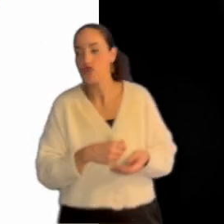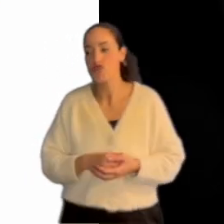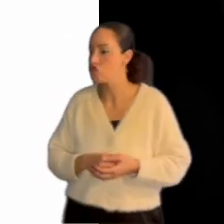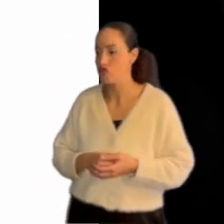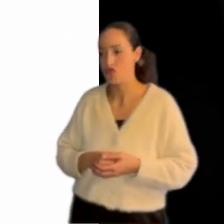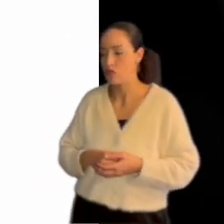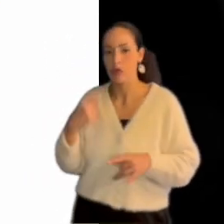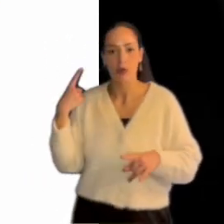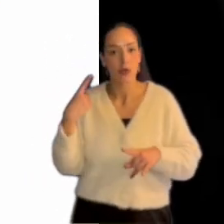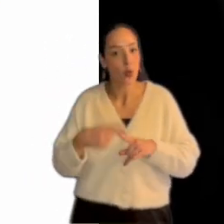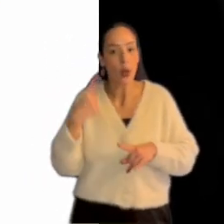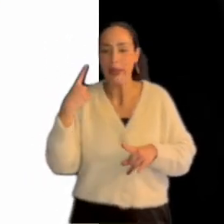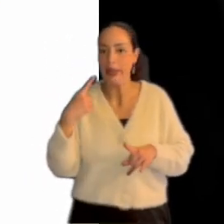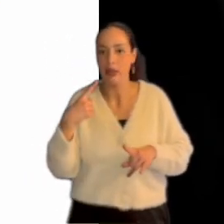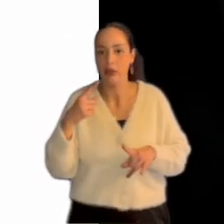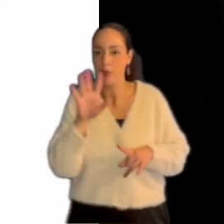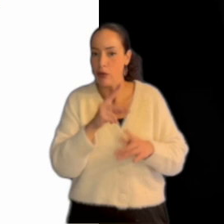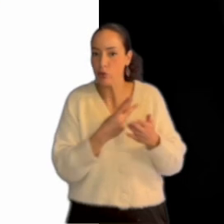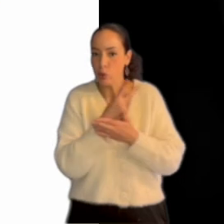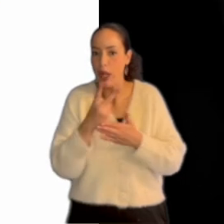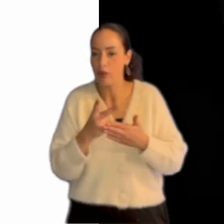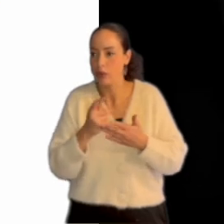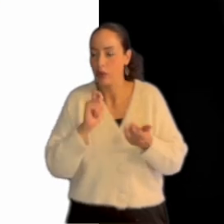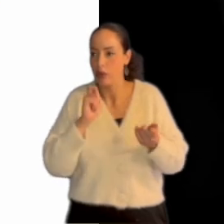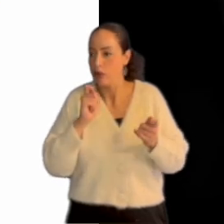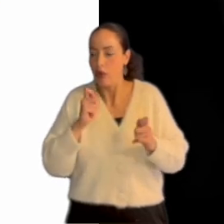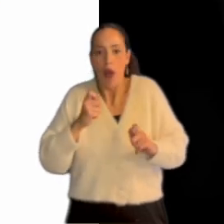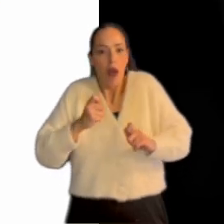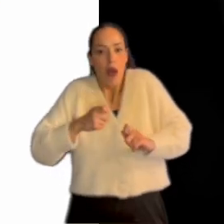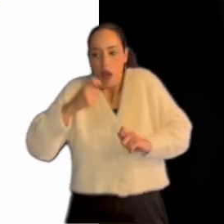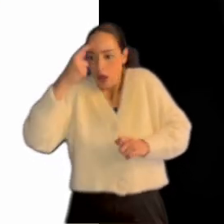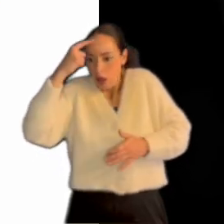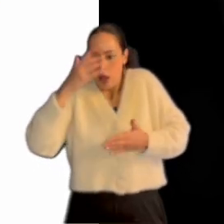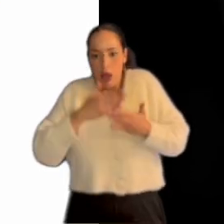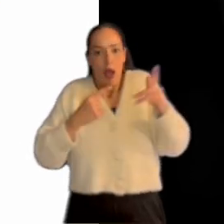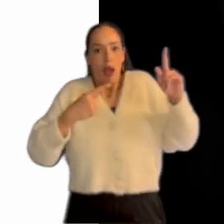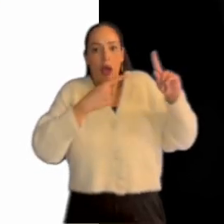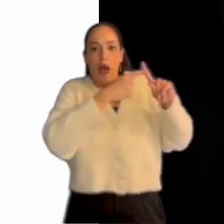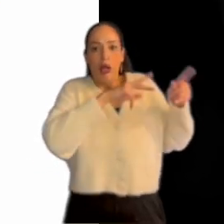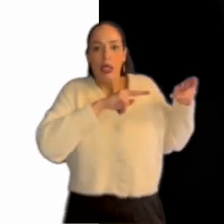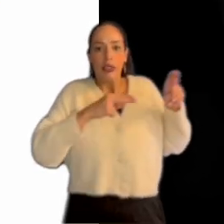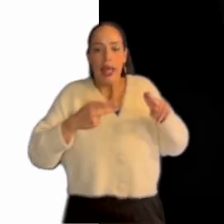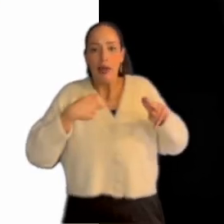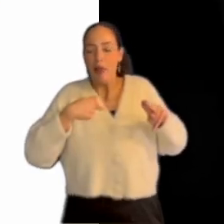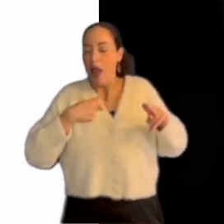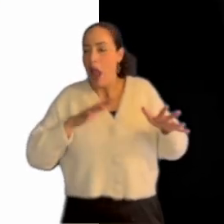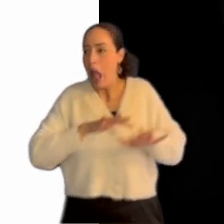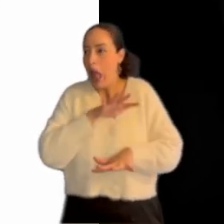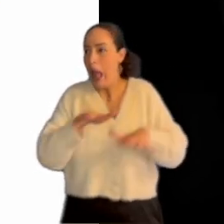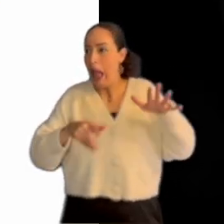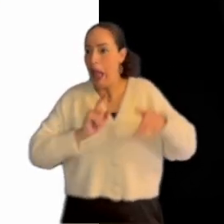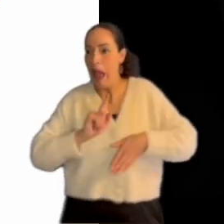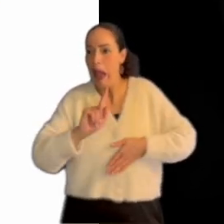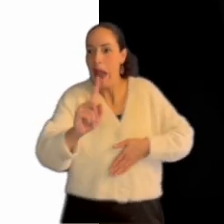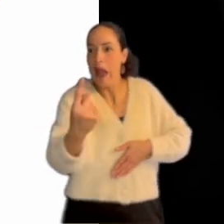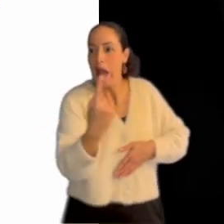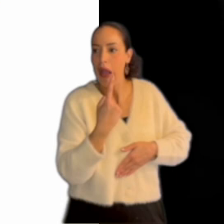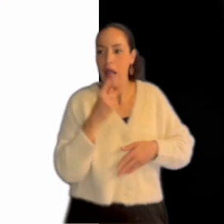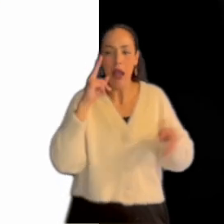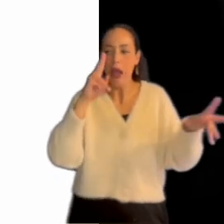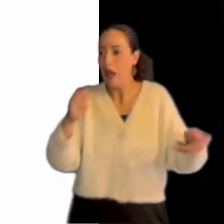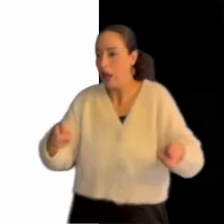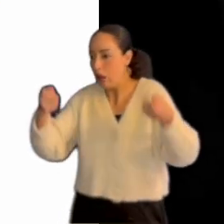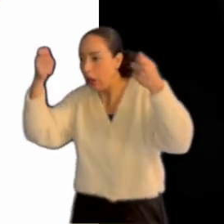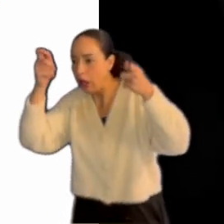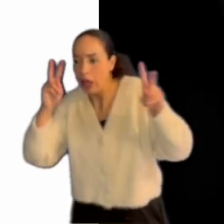convinced that he was dead. I paced up and down in the hallway, peering out of the window onto the dark street, waiting for the notification officer who would